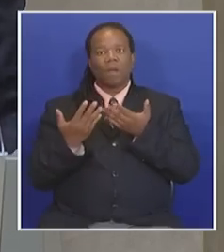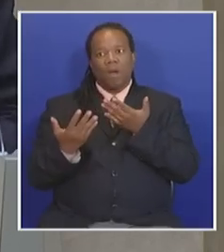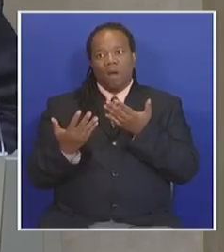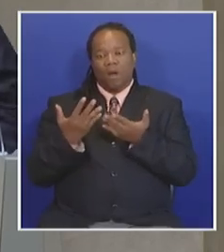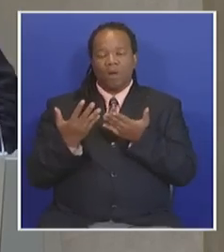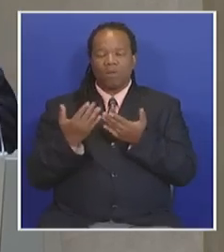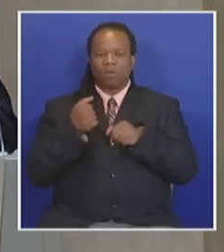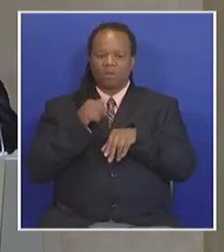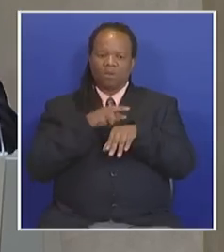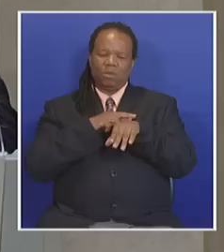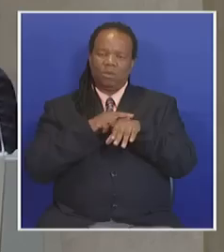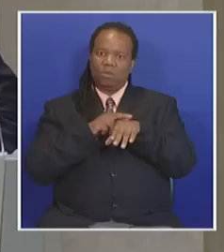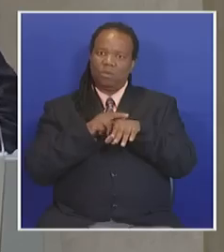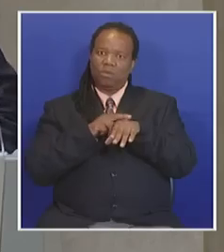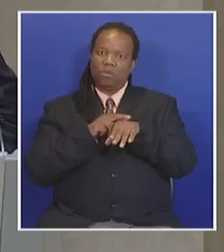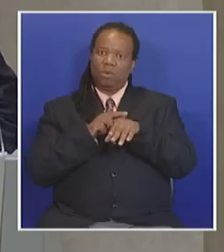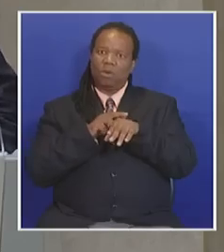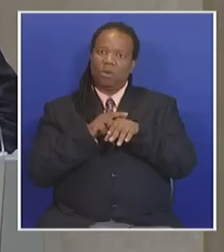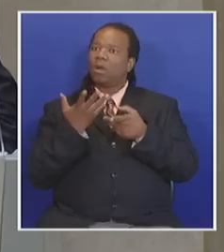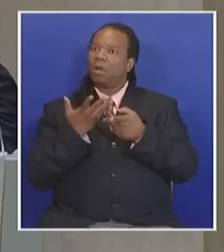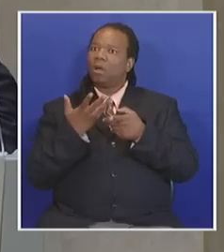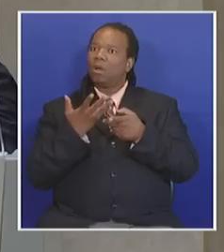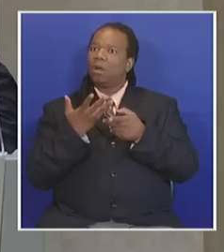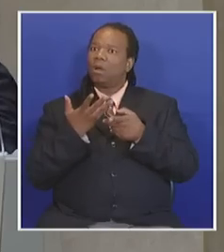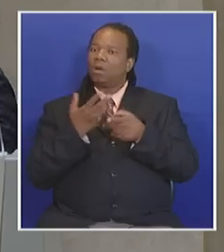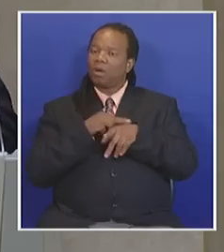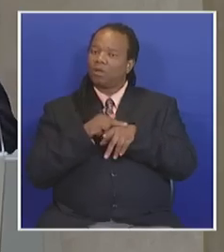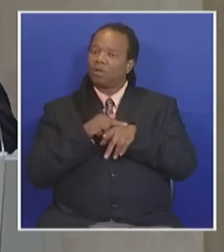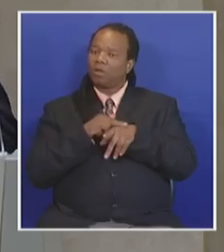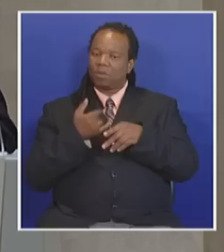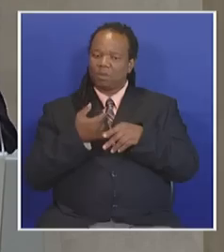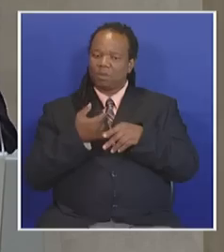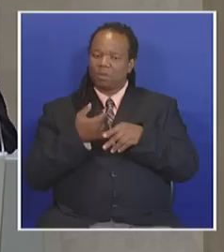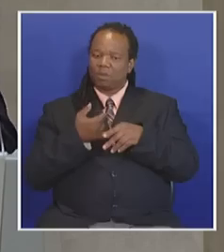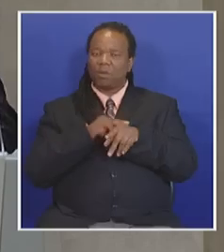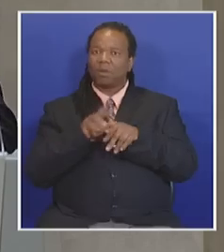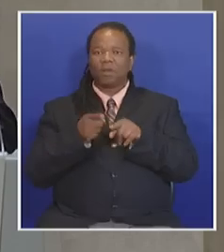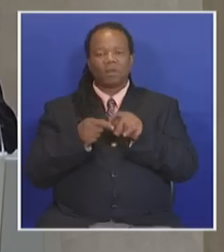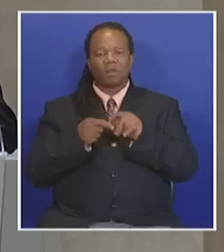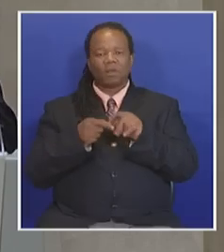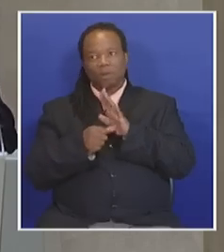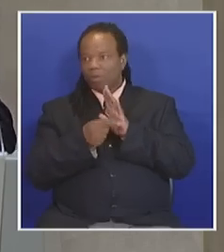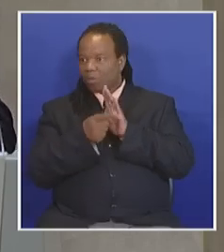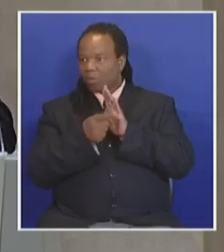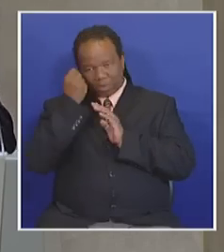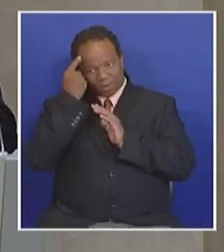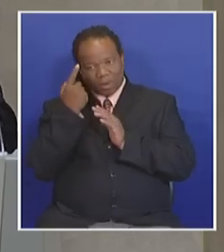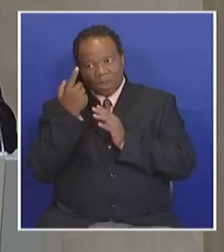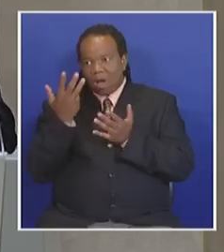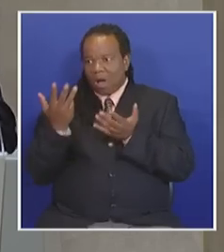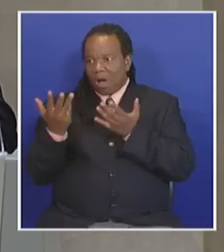and racial discrimination, it is important to understand the context in which this behavior manifests